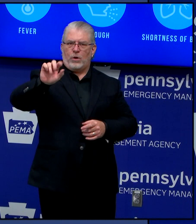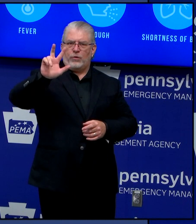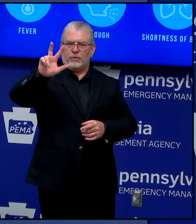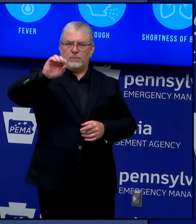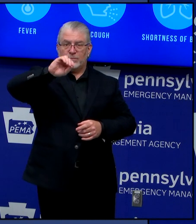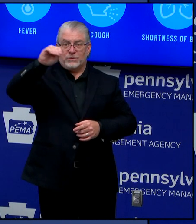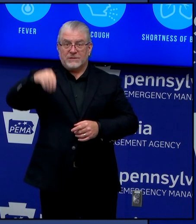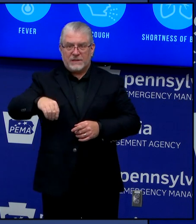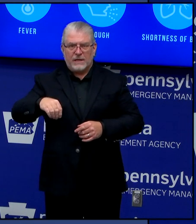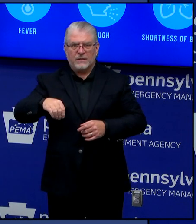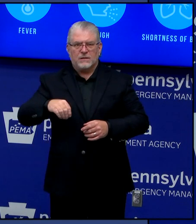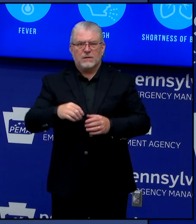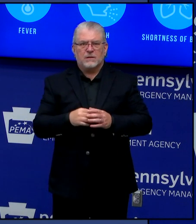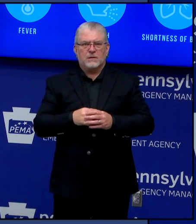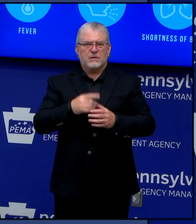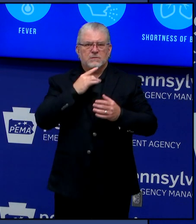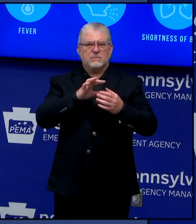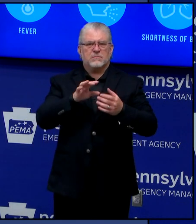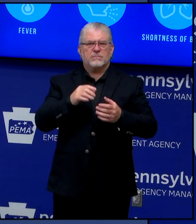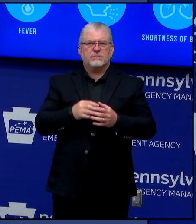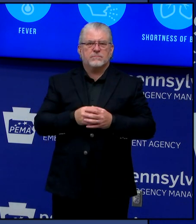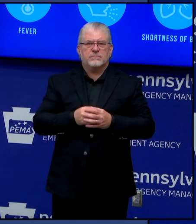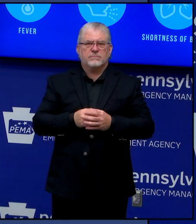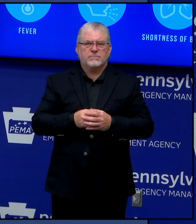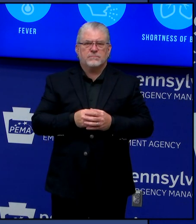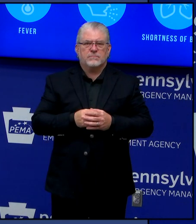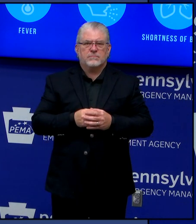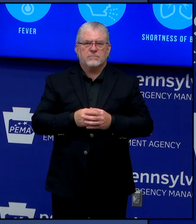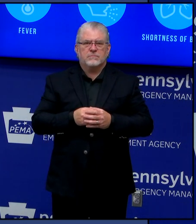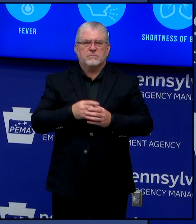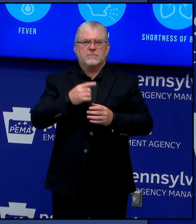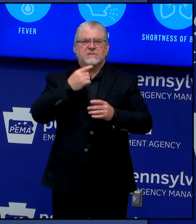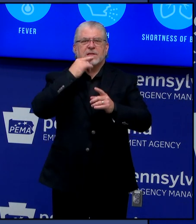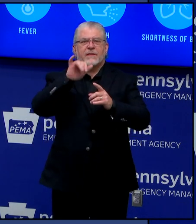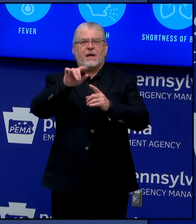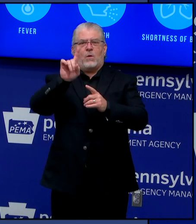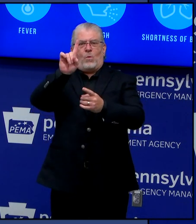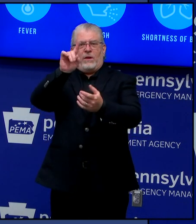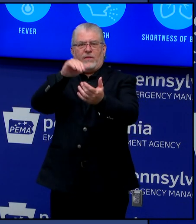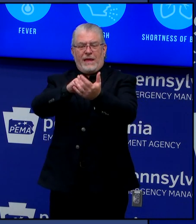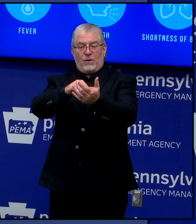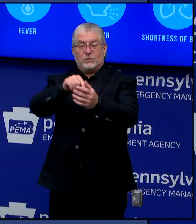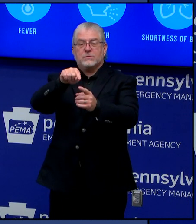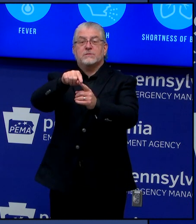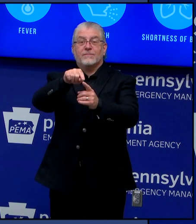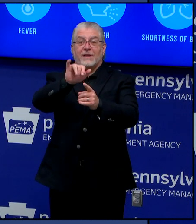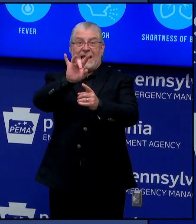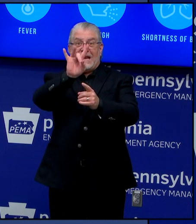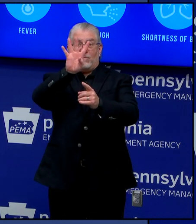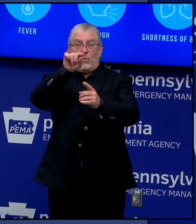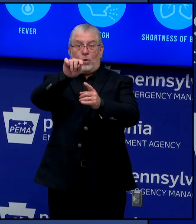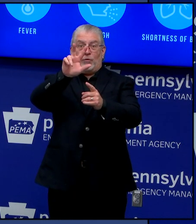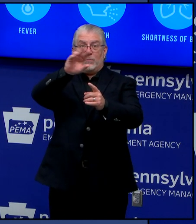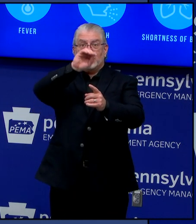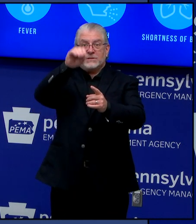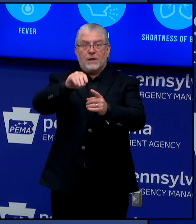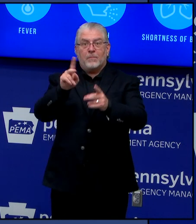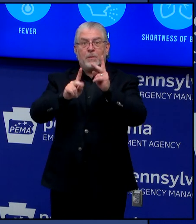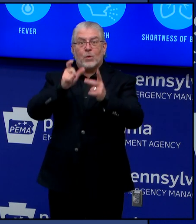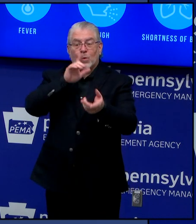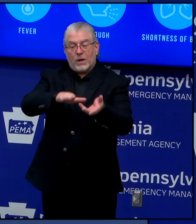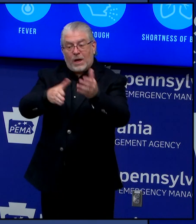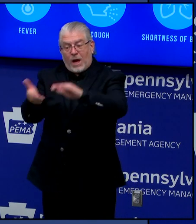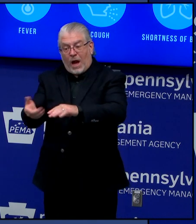4 comorbid conditions at the time of death. Is it fair to say that those people died of something else and tested positive or